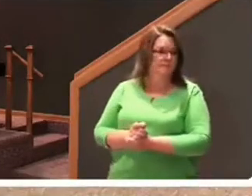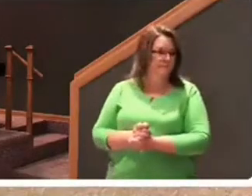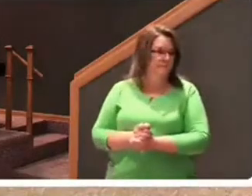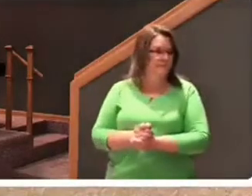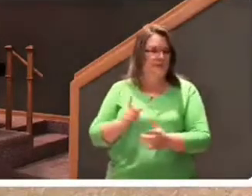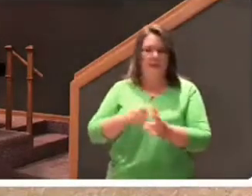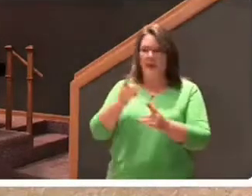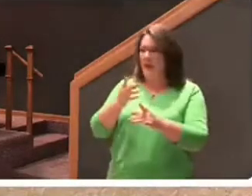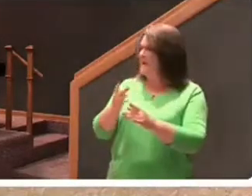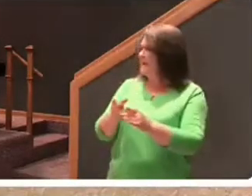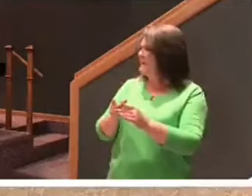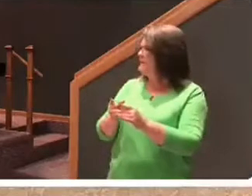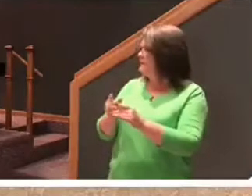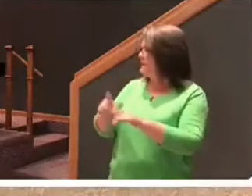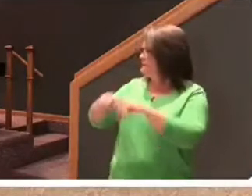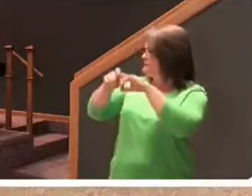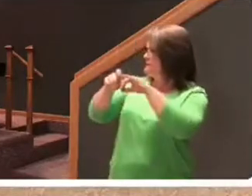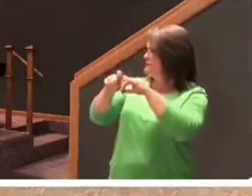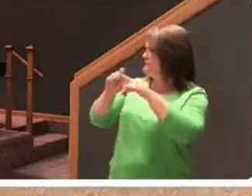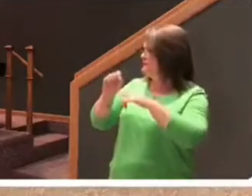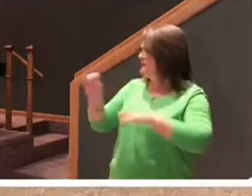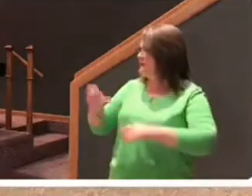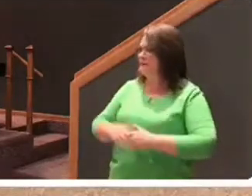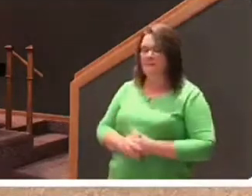And then hold on just a second.